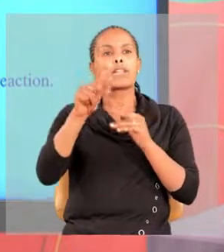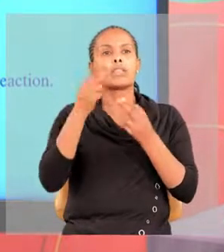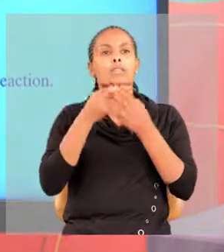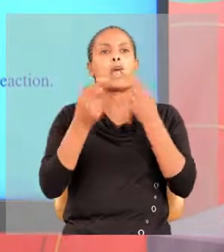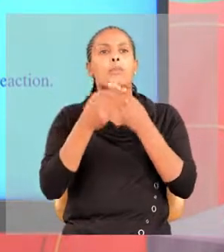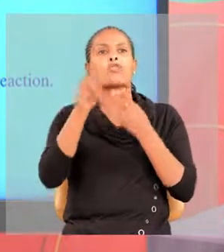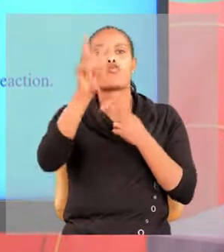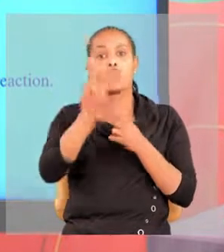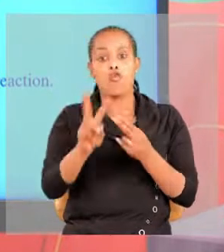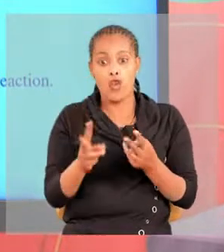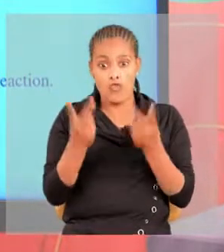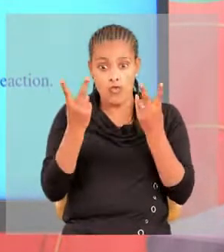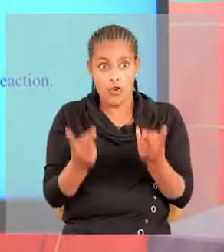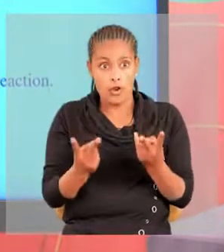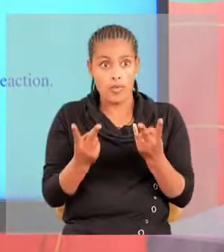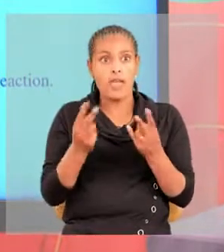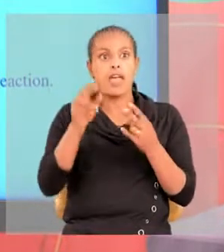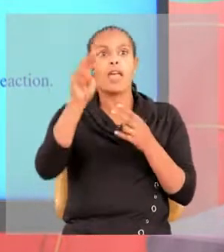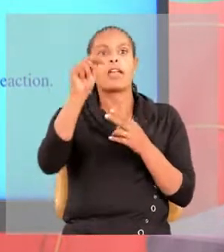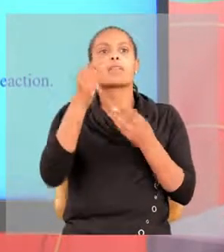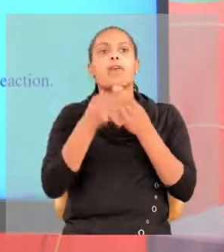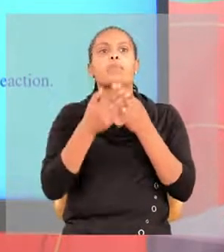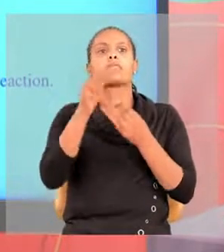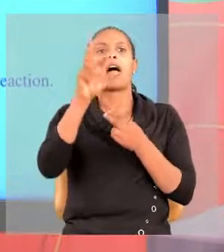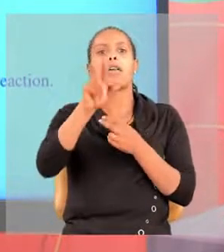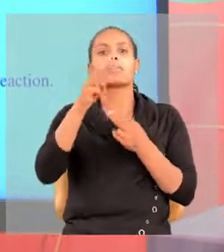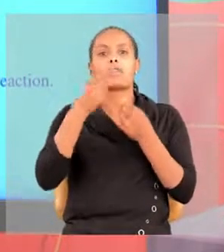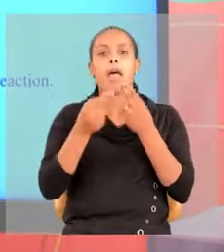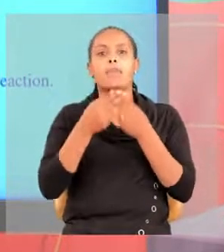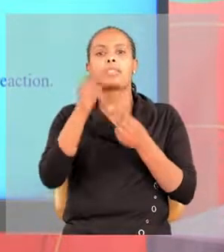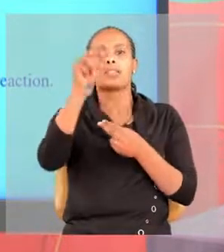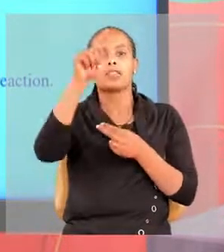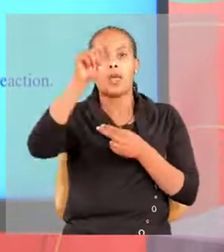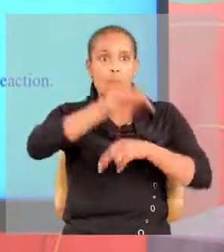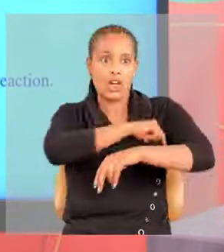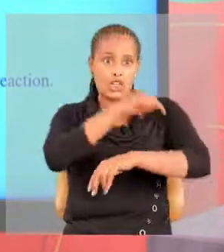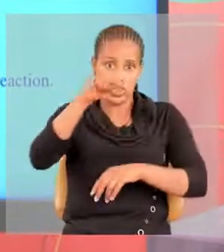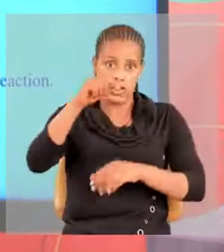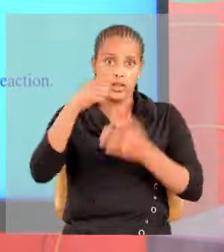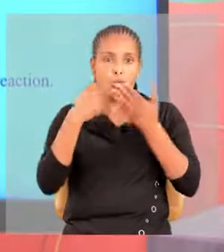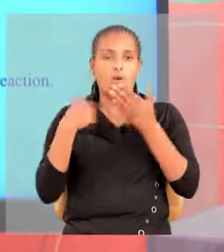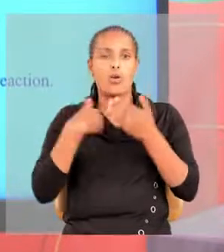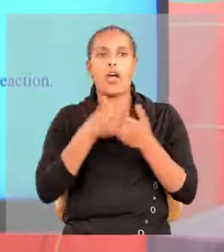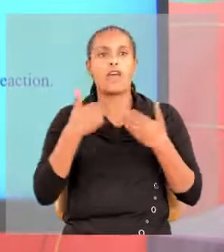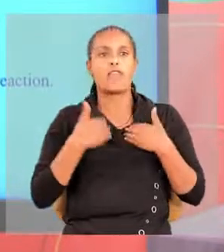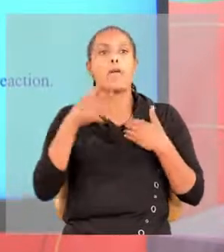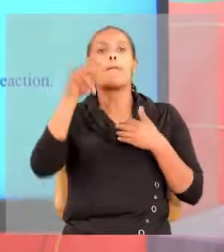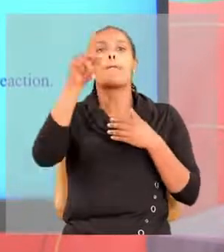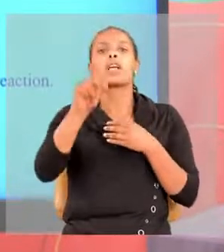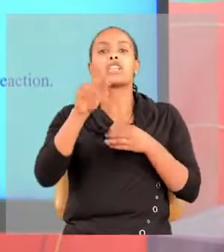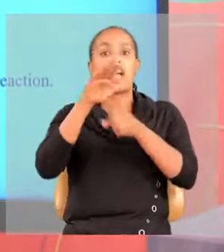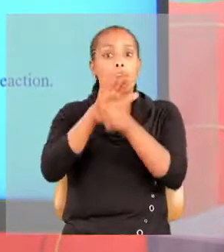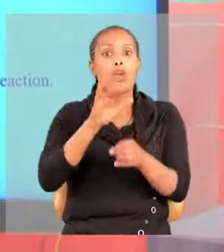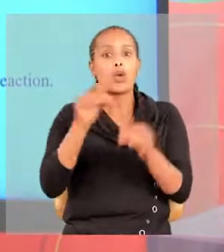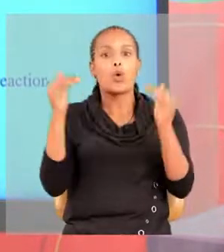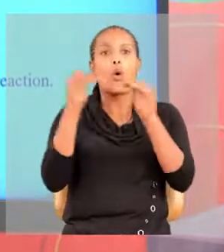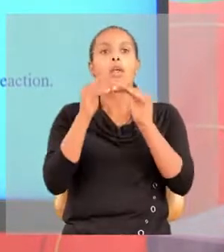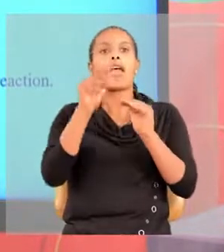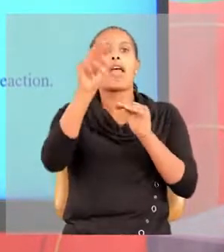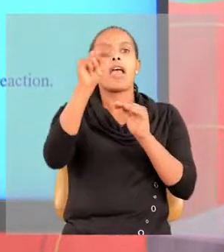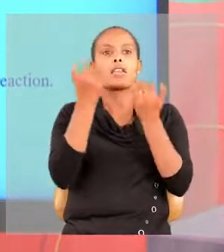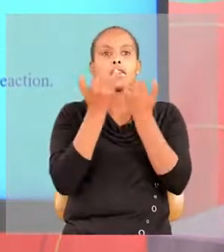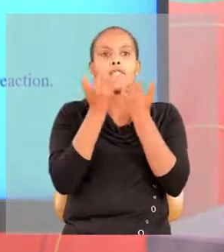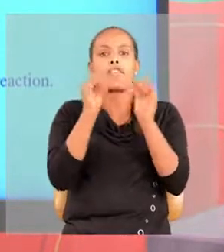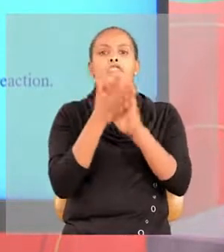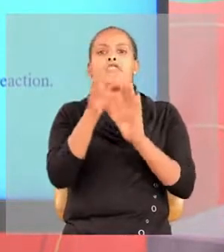volume equal N times R times temperature, we have this: pressure equal N divided